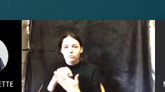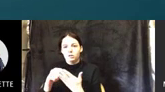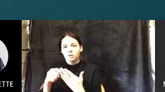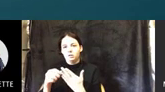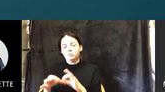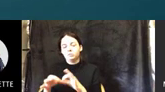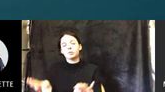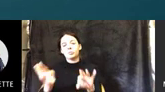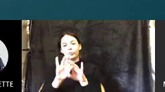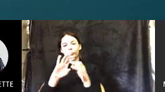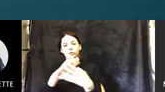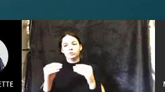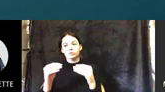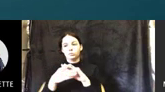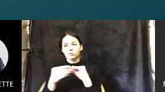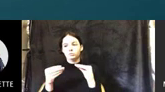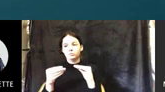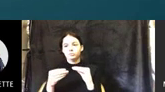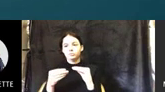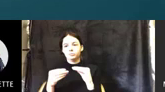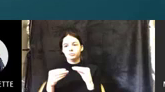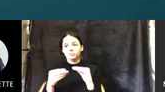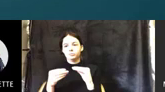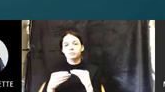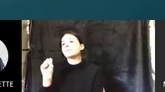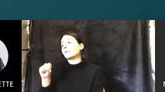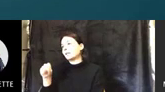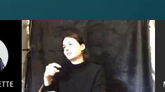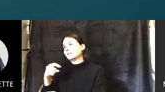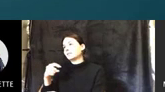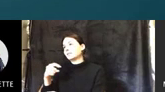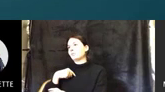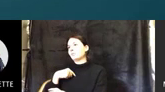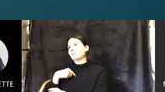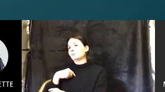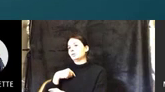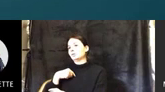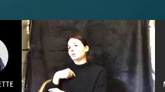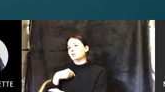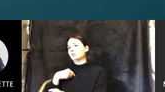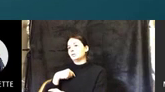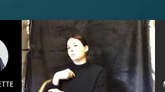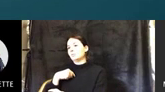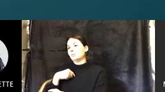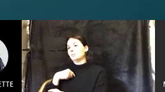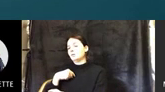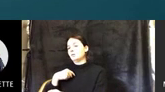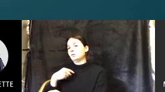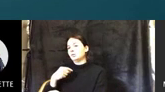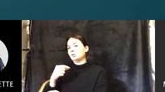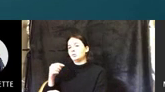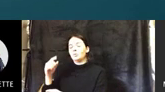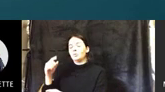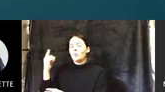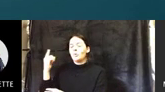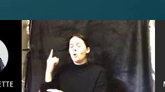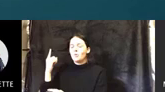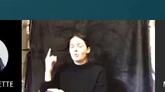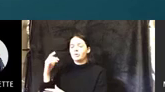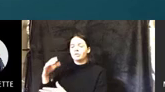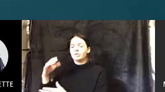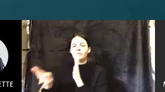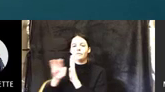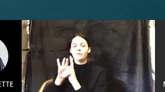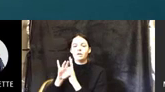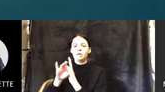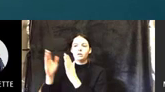going to get on about criticism later. You will always find someone who hates your book, you will always find someone who's going to like love your